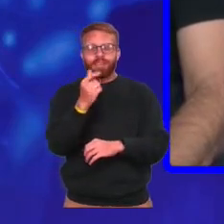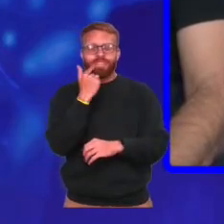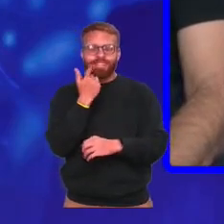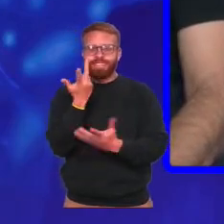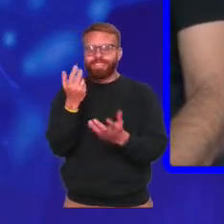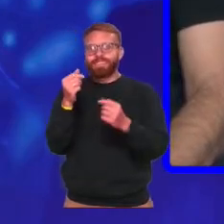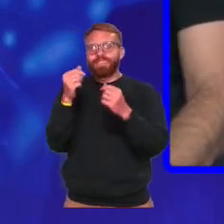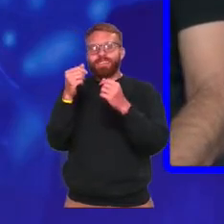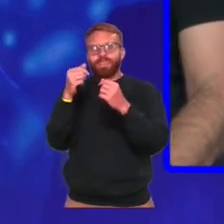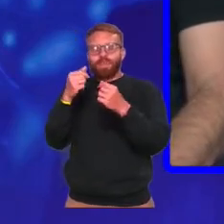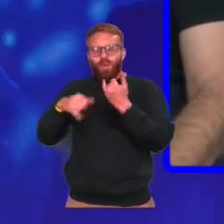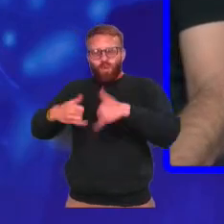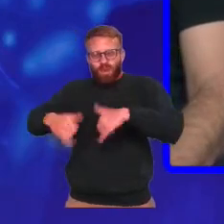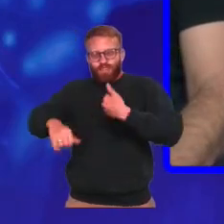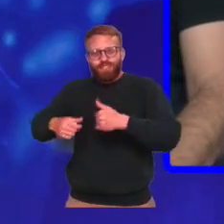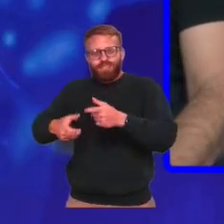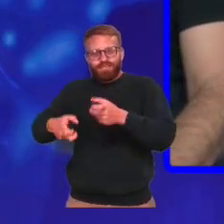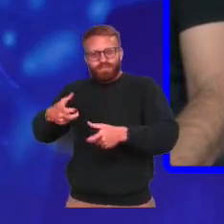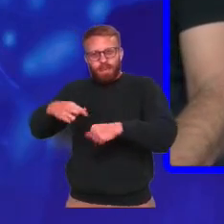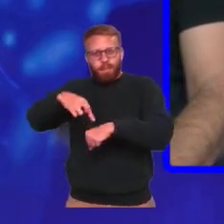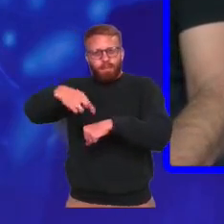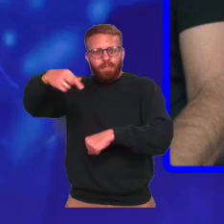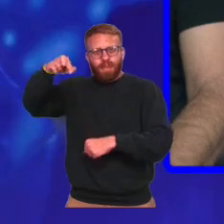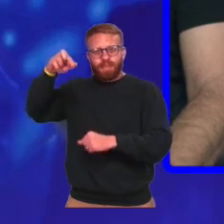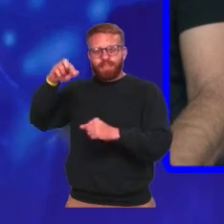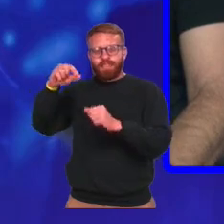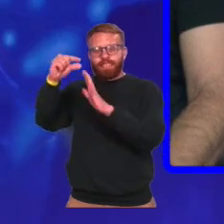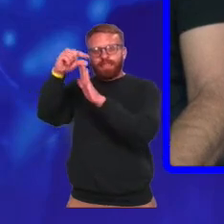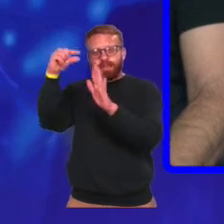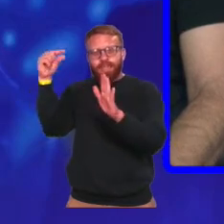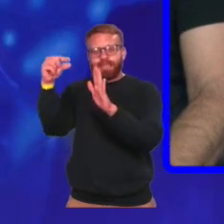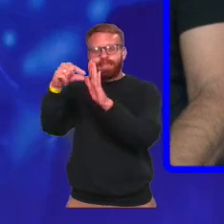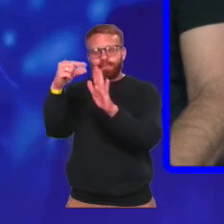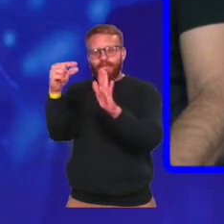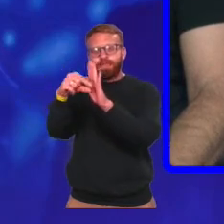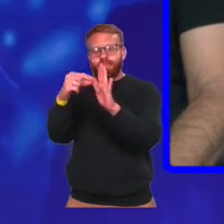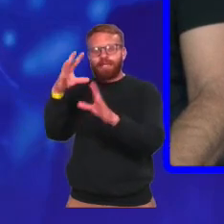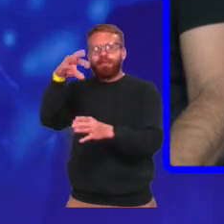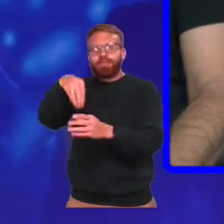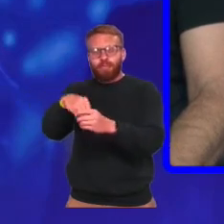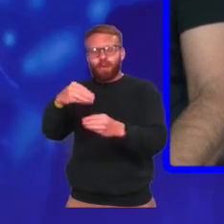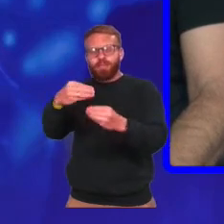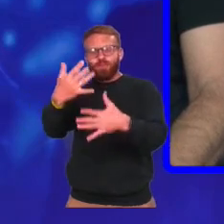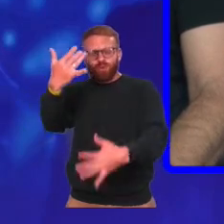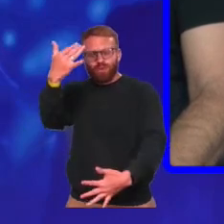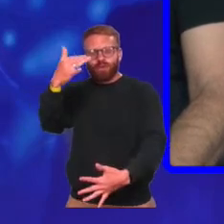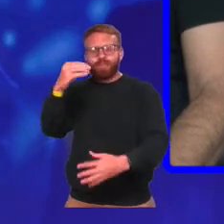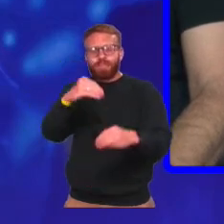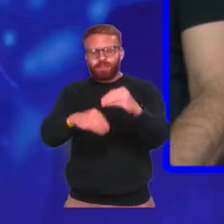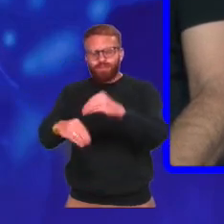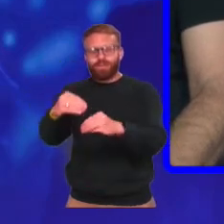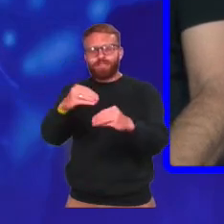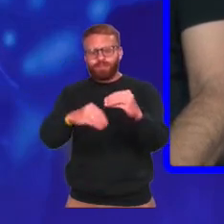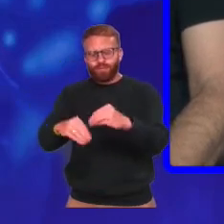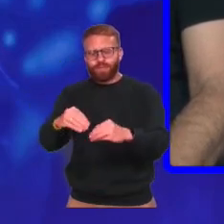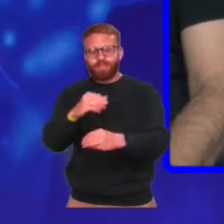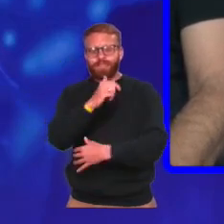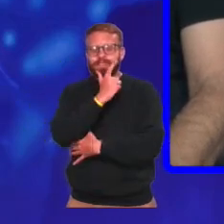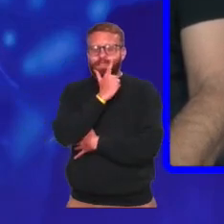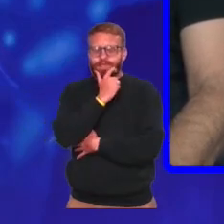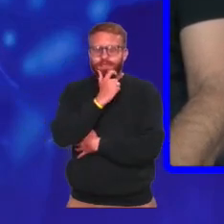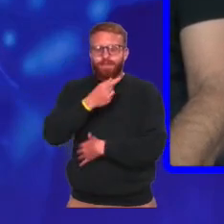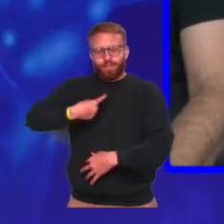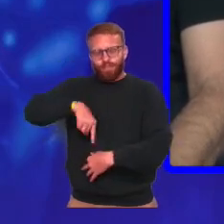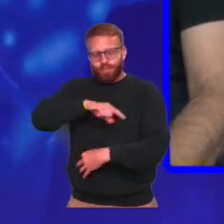lot of dialogue, right? So we have, you know, thousands and thousands of dialogue lines and assets that we've had to deal with. So it's not only a matter